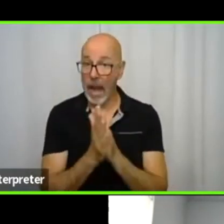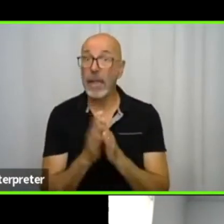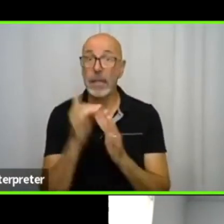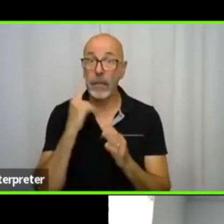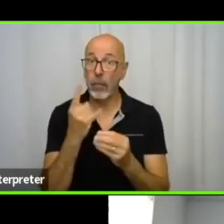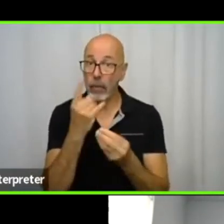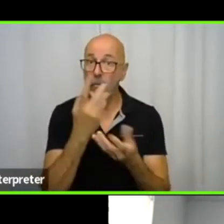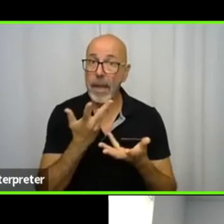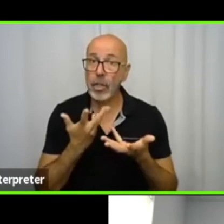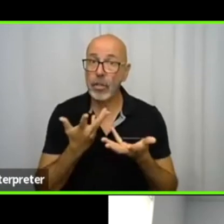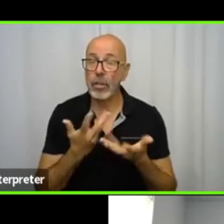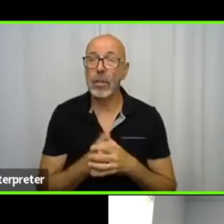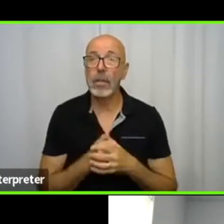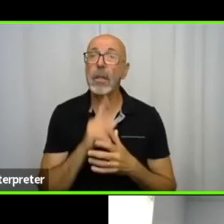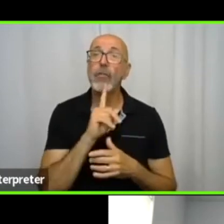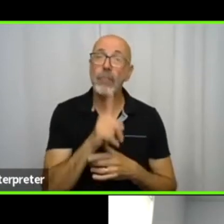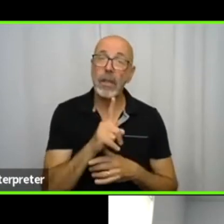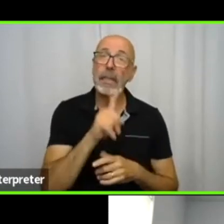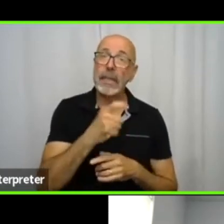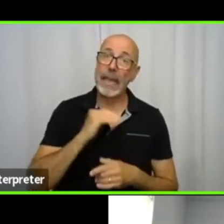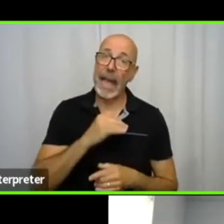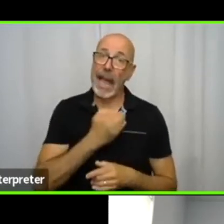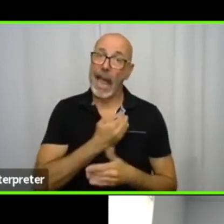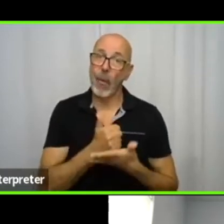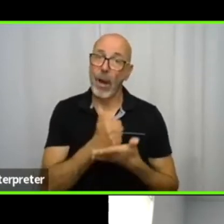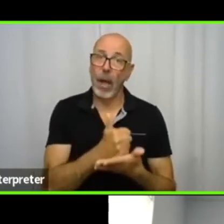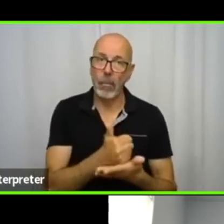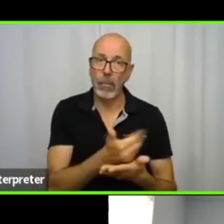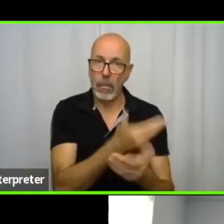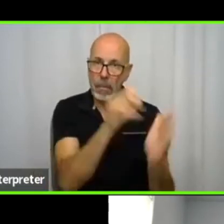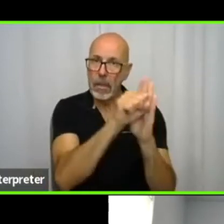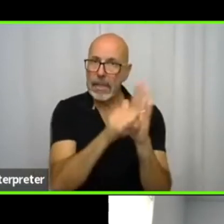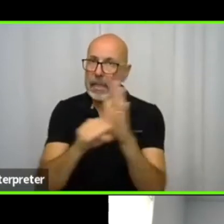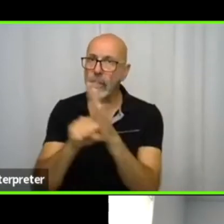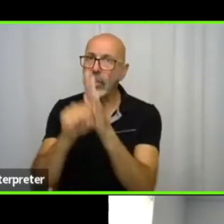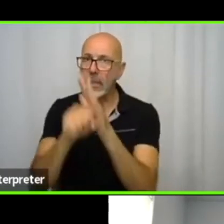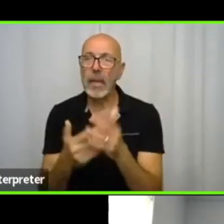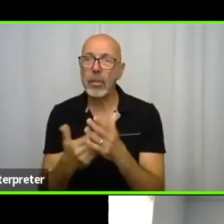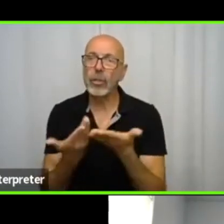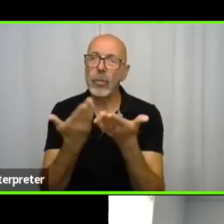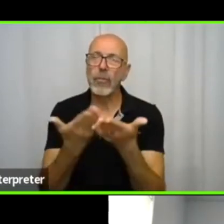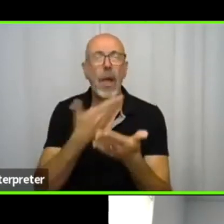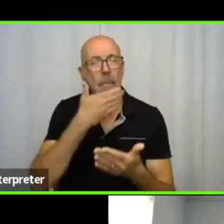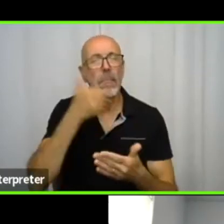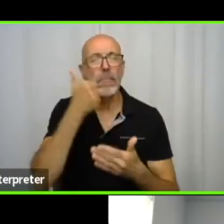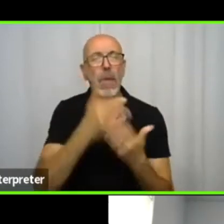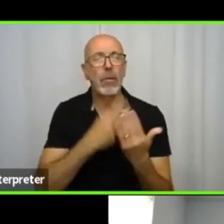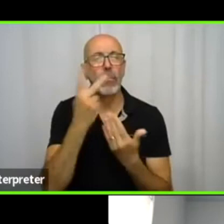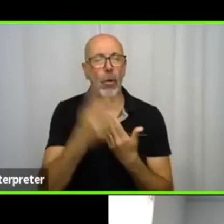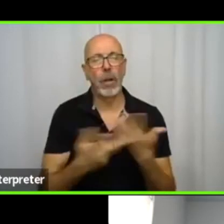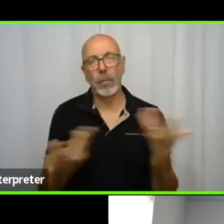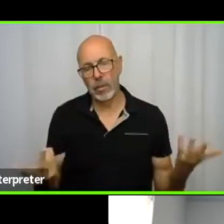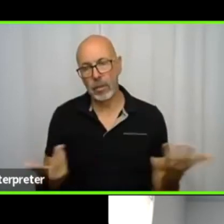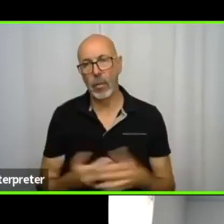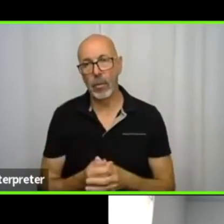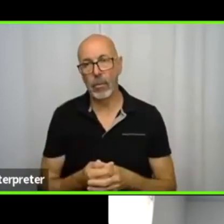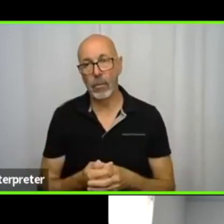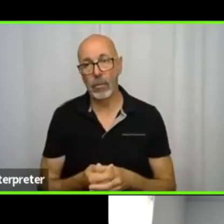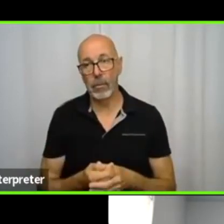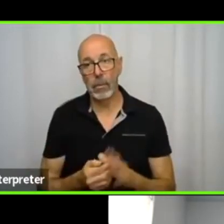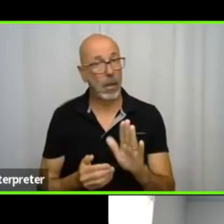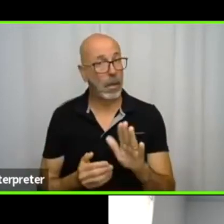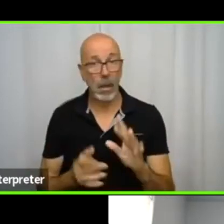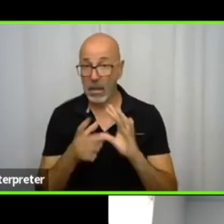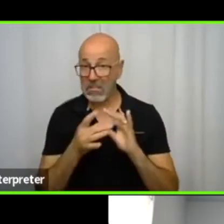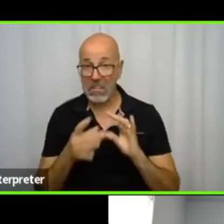that they really need our help to better provide better programs. So no